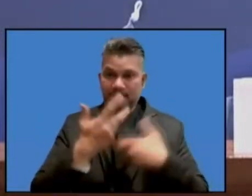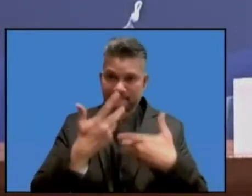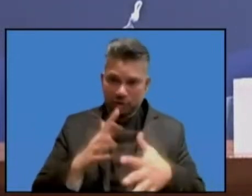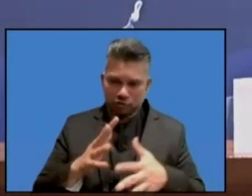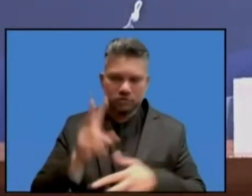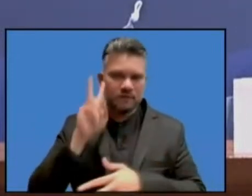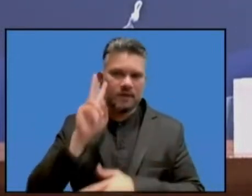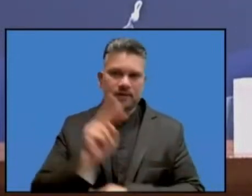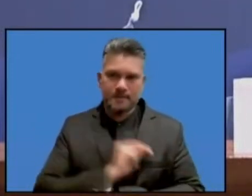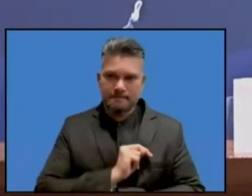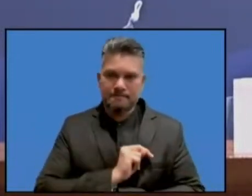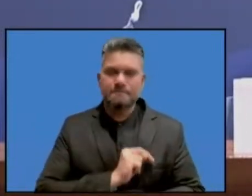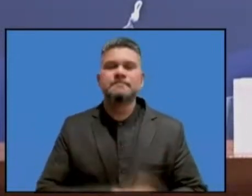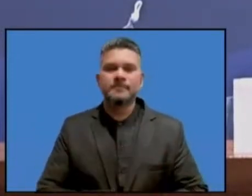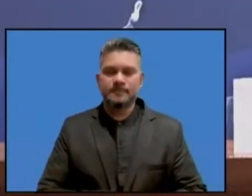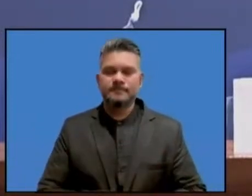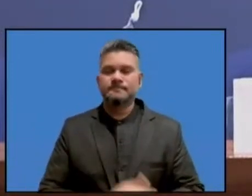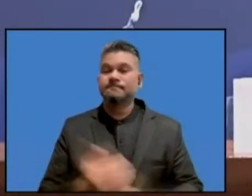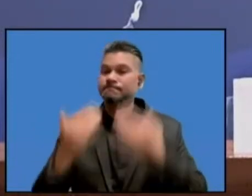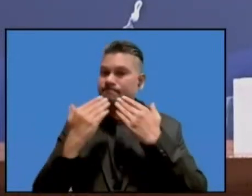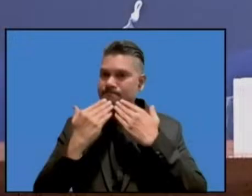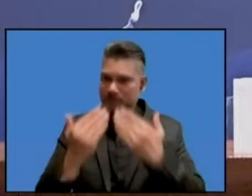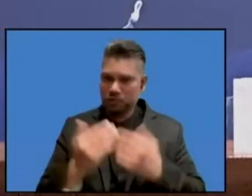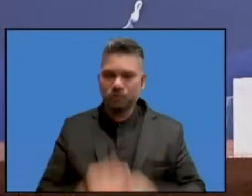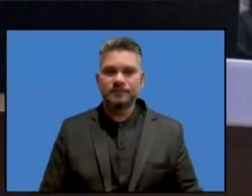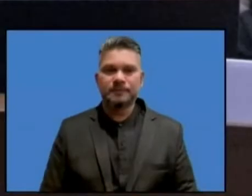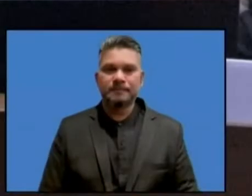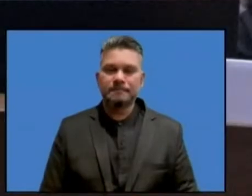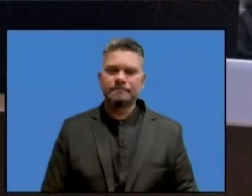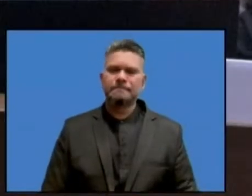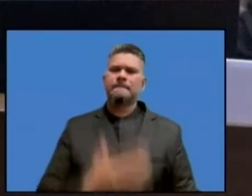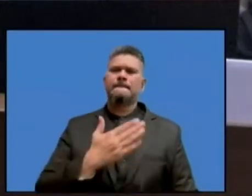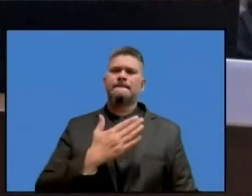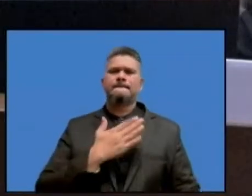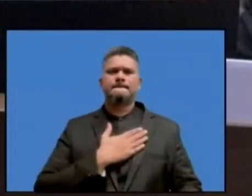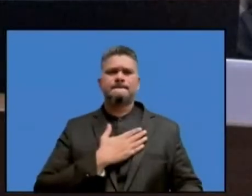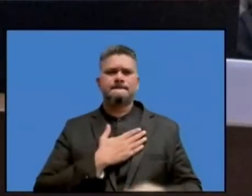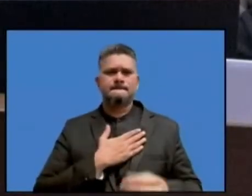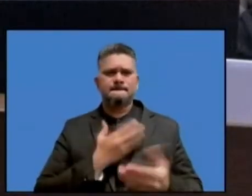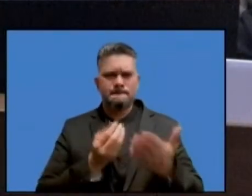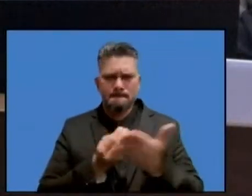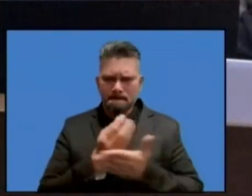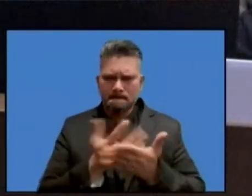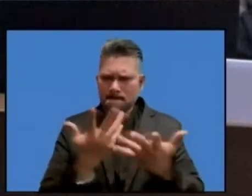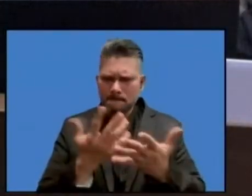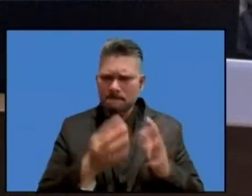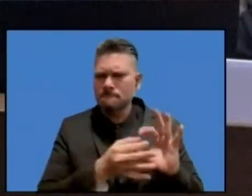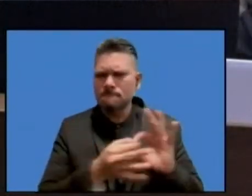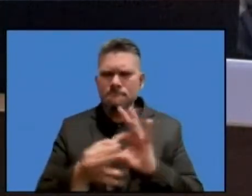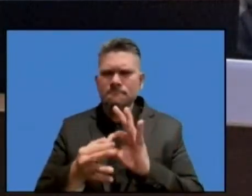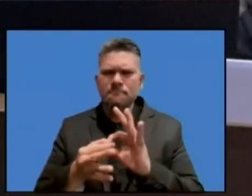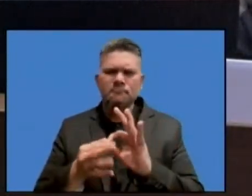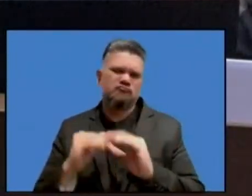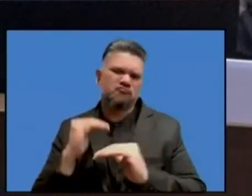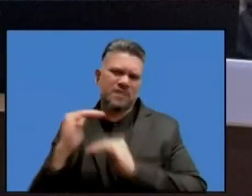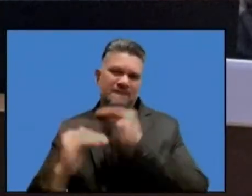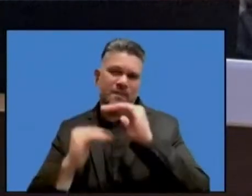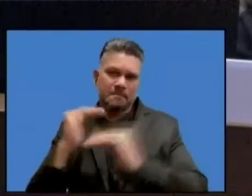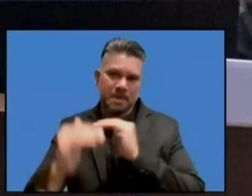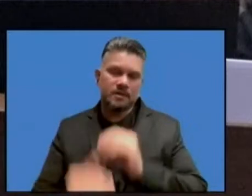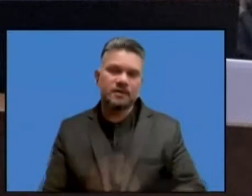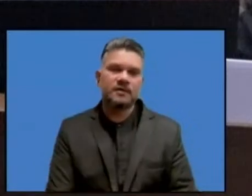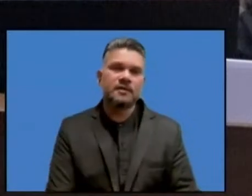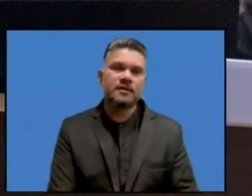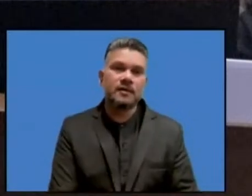Thank you, Chair. Migration is closely linked with development. In relation to the employment,